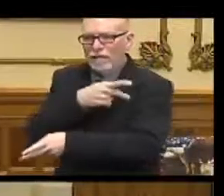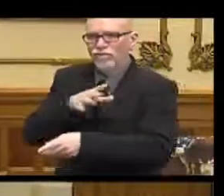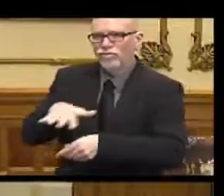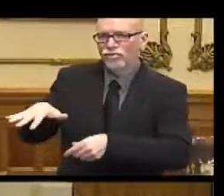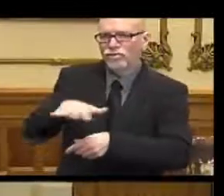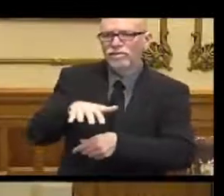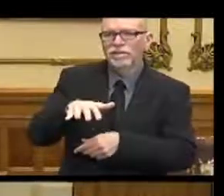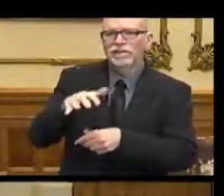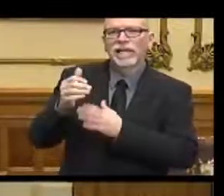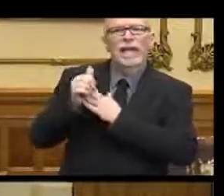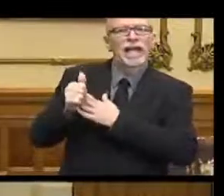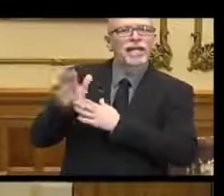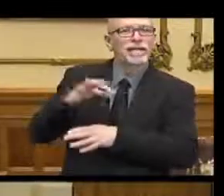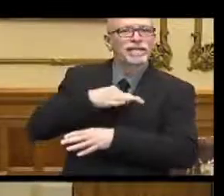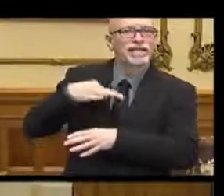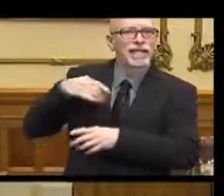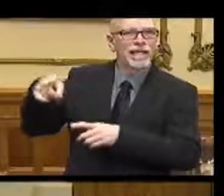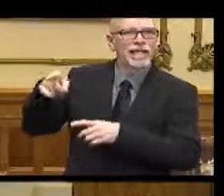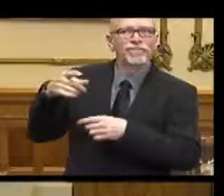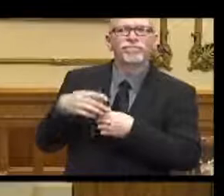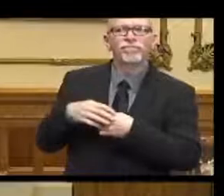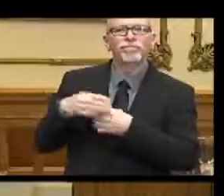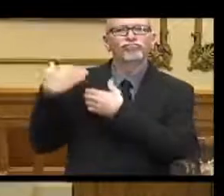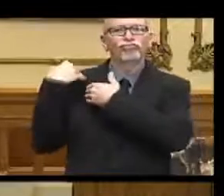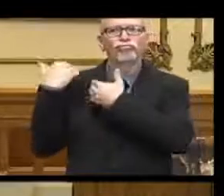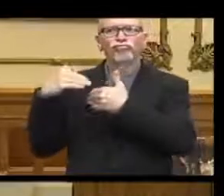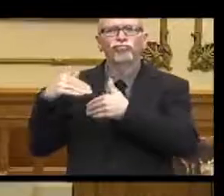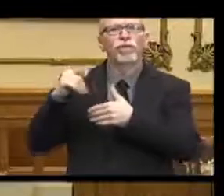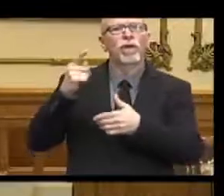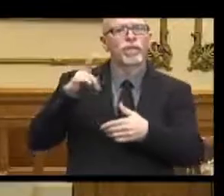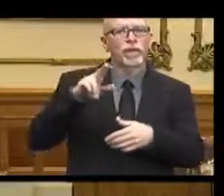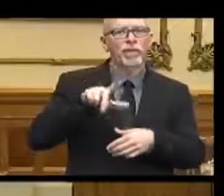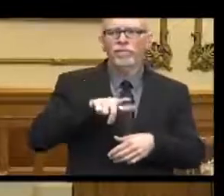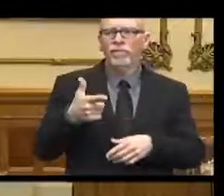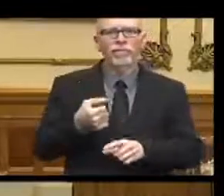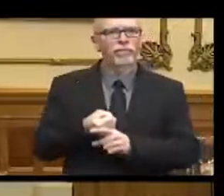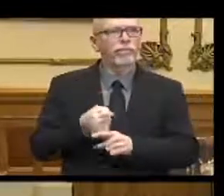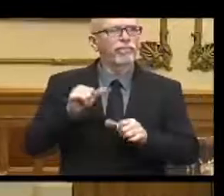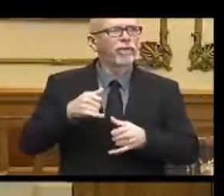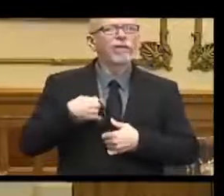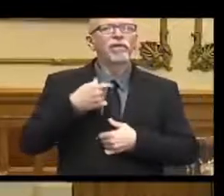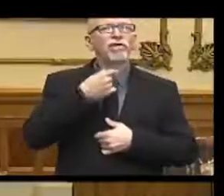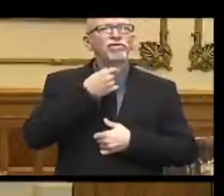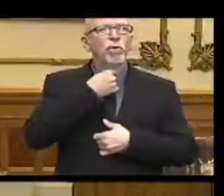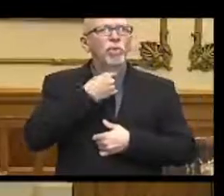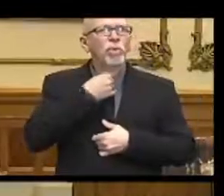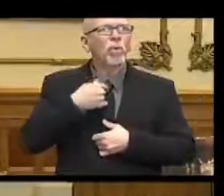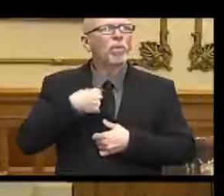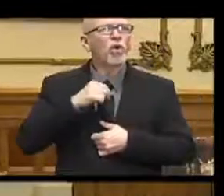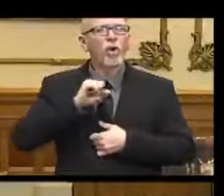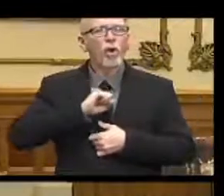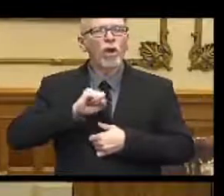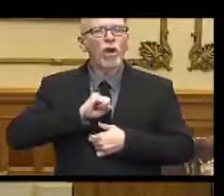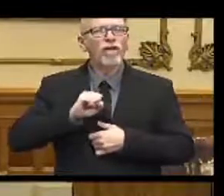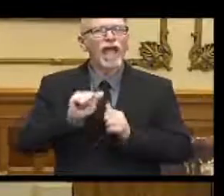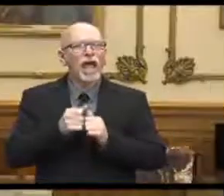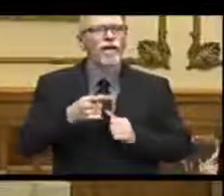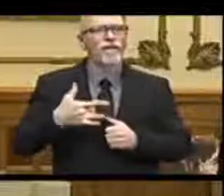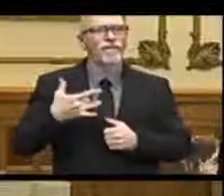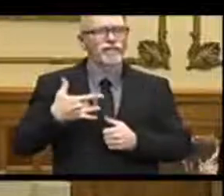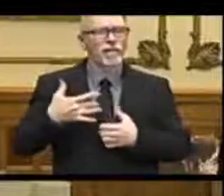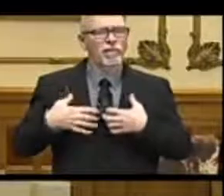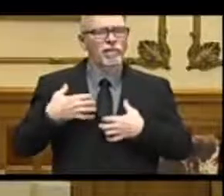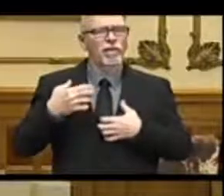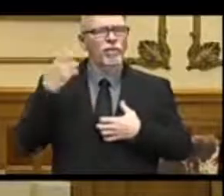COVID-19 and leading your medical staff to all of a sudden knowing, you had a sore throat or a cough. What was that like emotionally to make